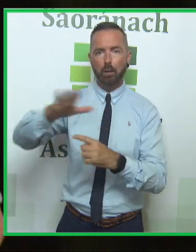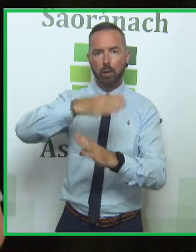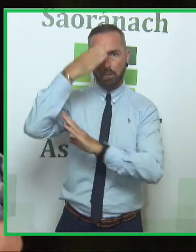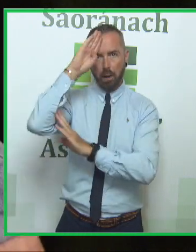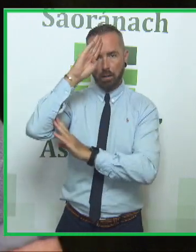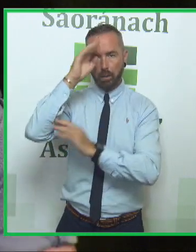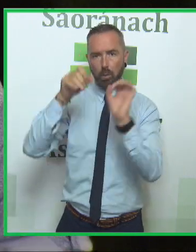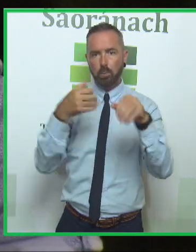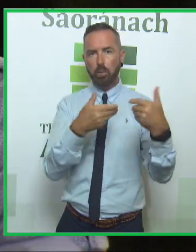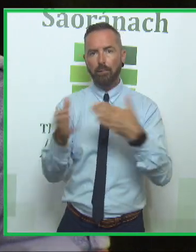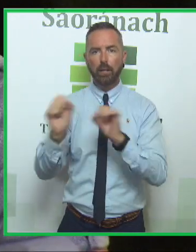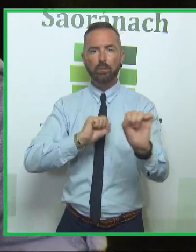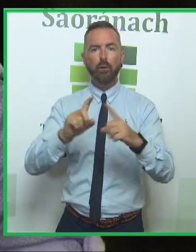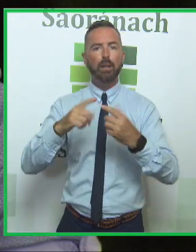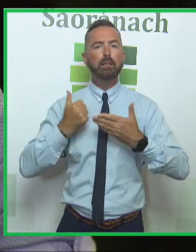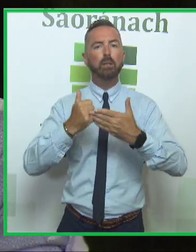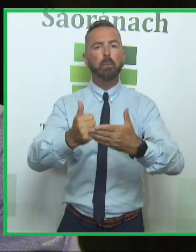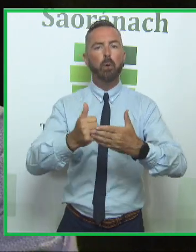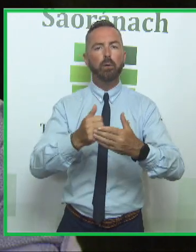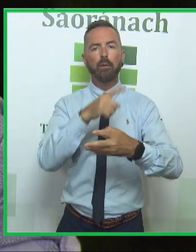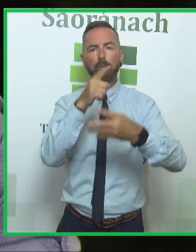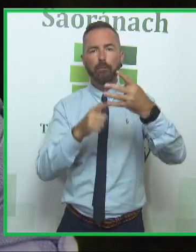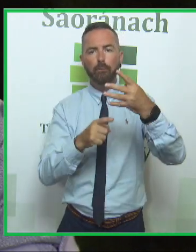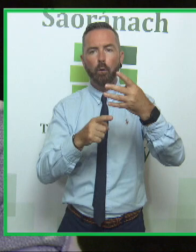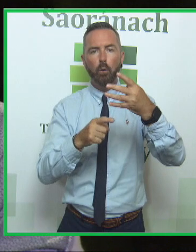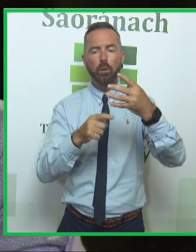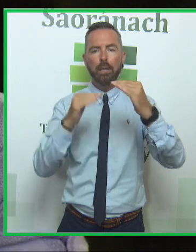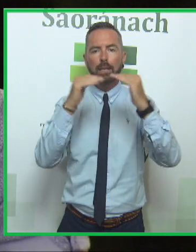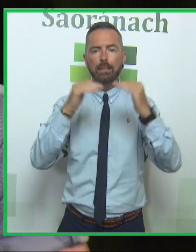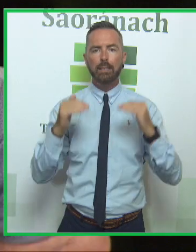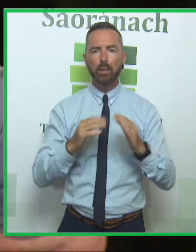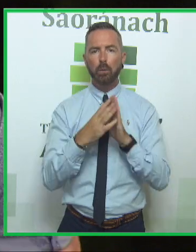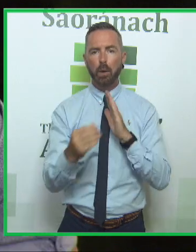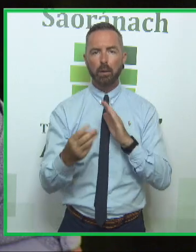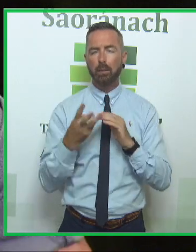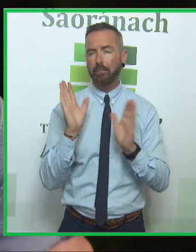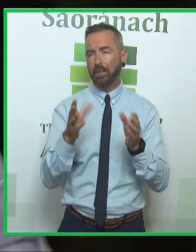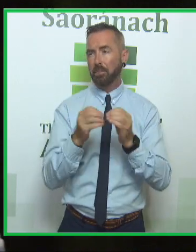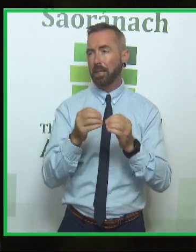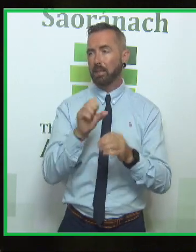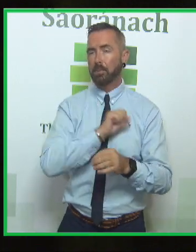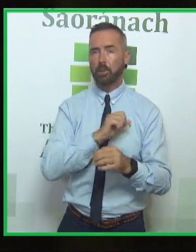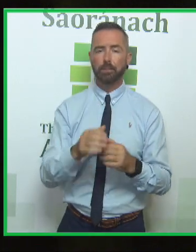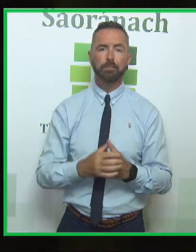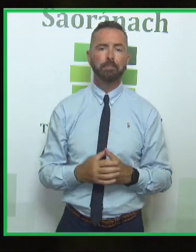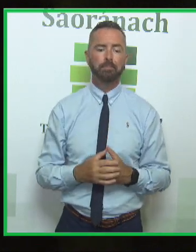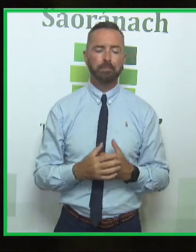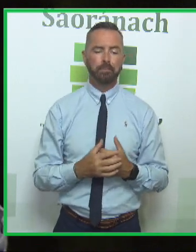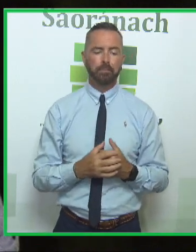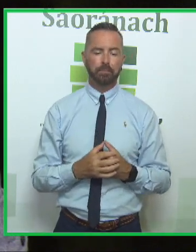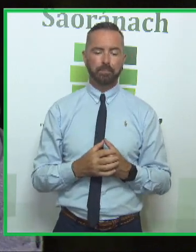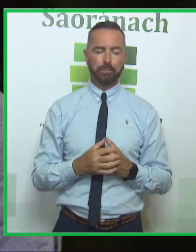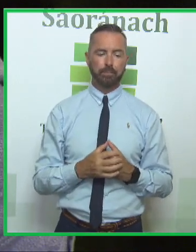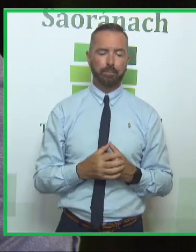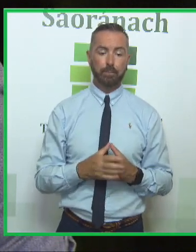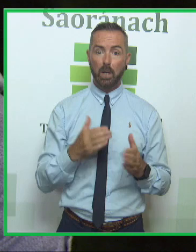we deliver services and support across the 4-tier model of service delivery, which has probably been mentioned at some stage. So